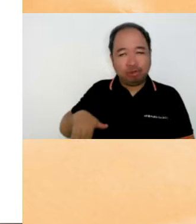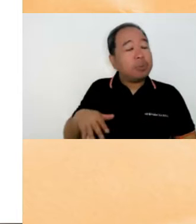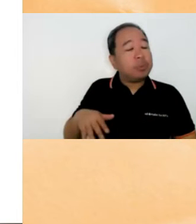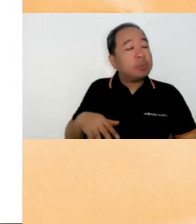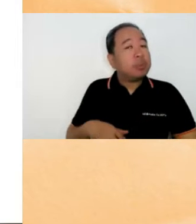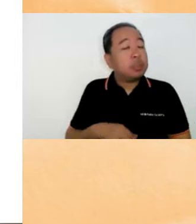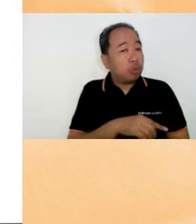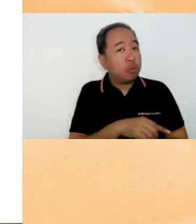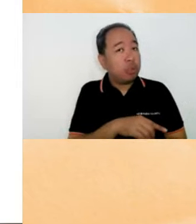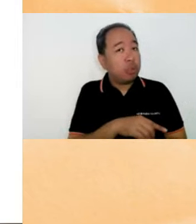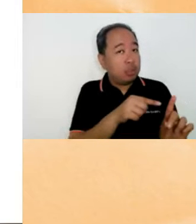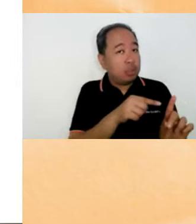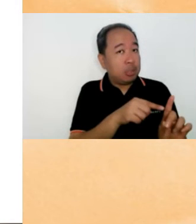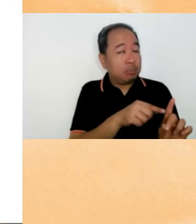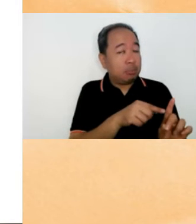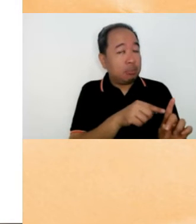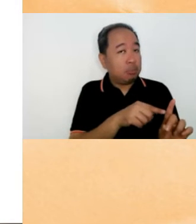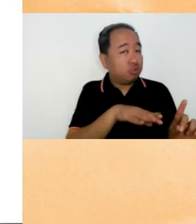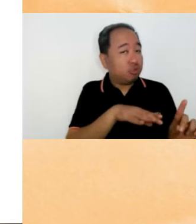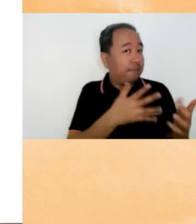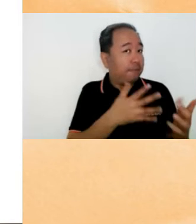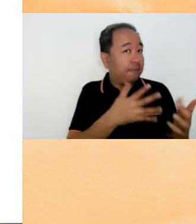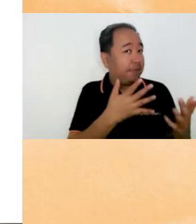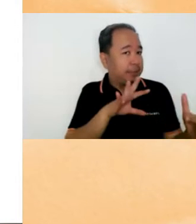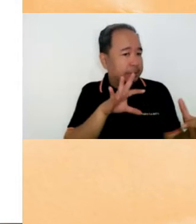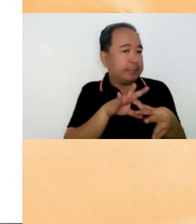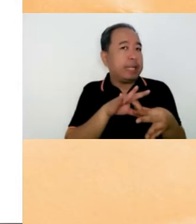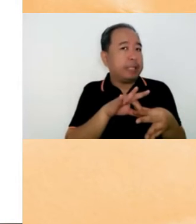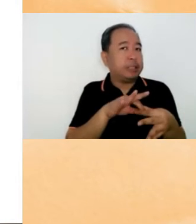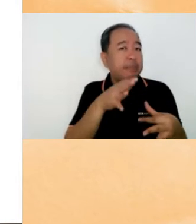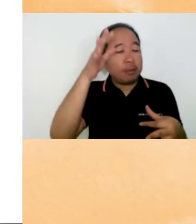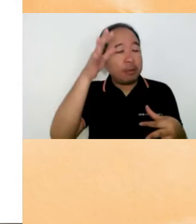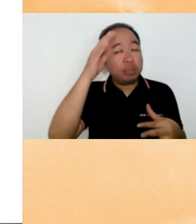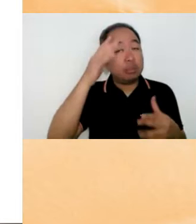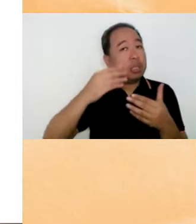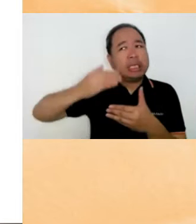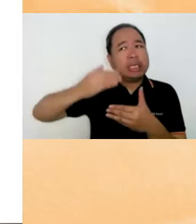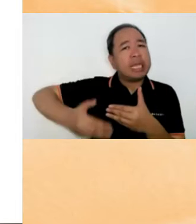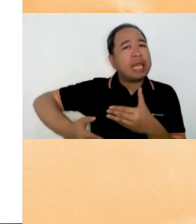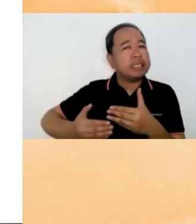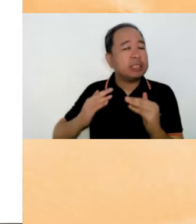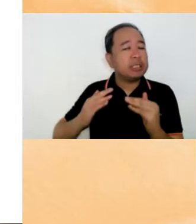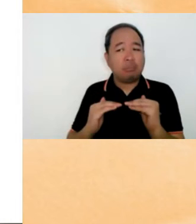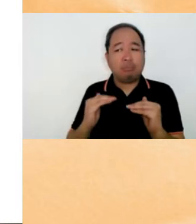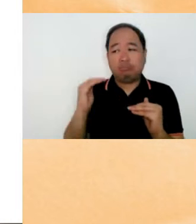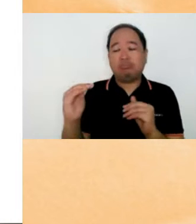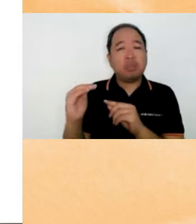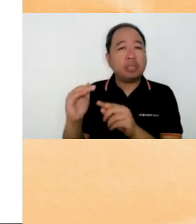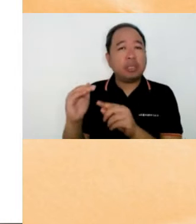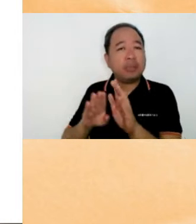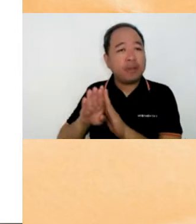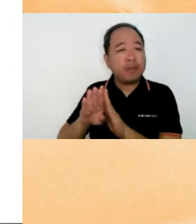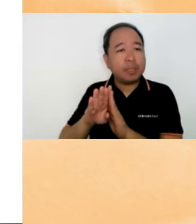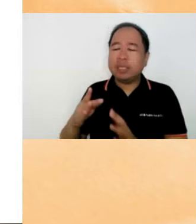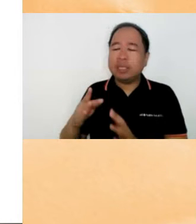next stage, the child's developmental goal is to develop a sense of